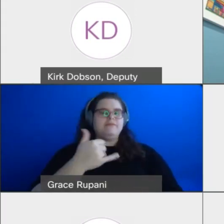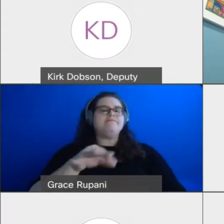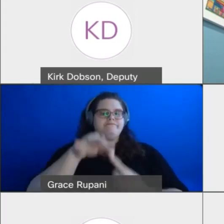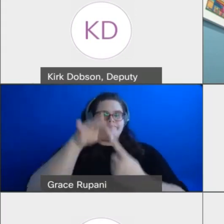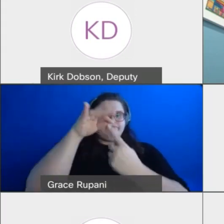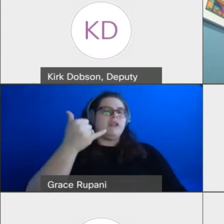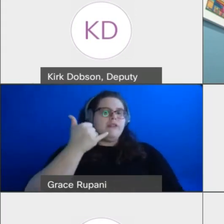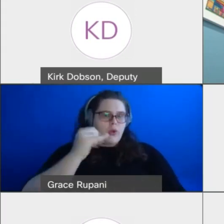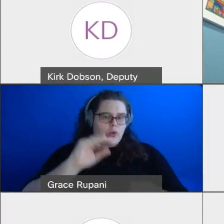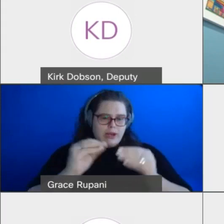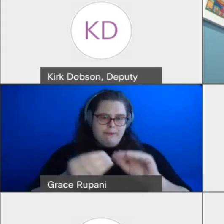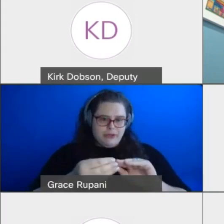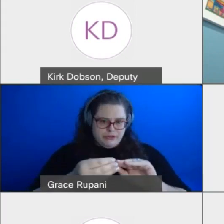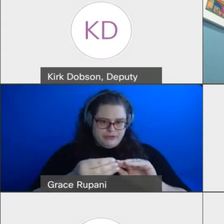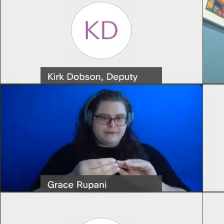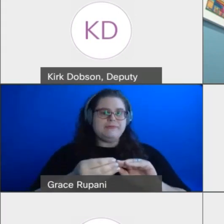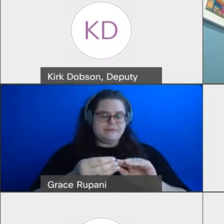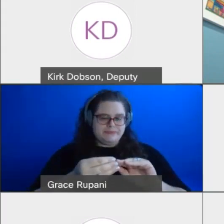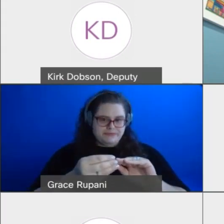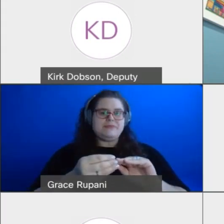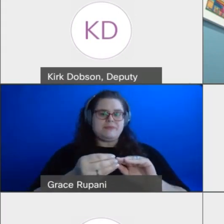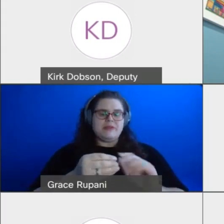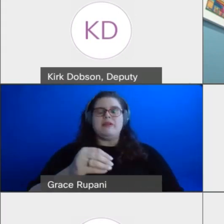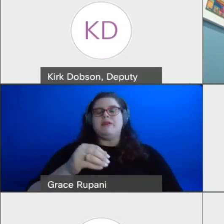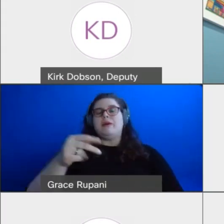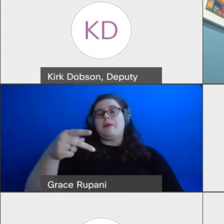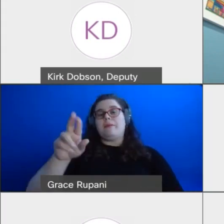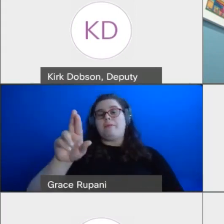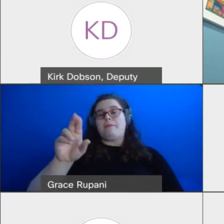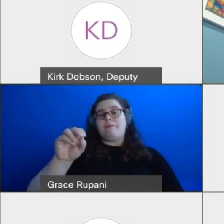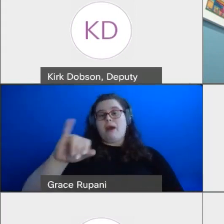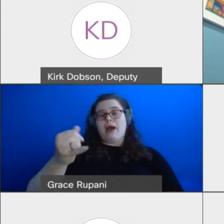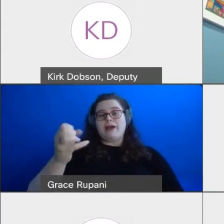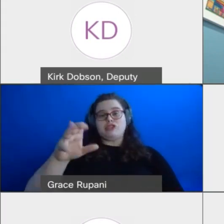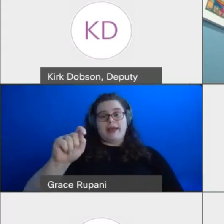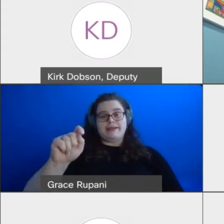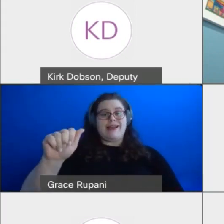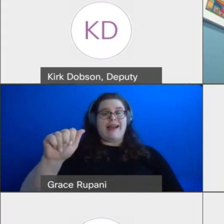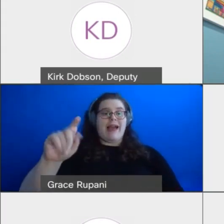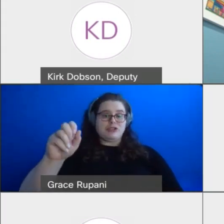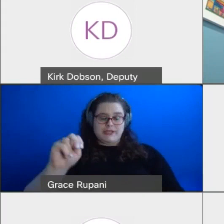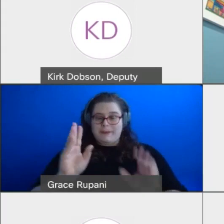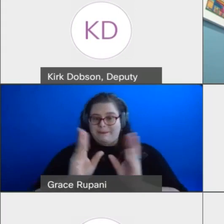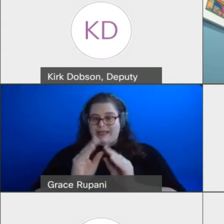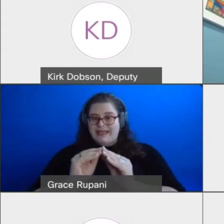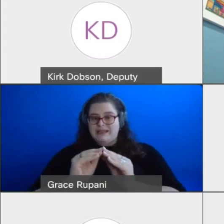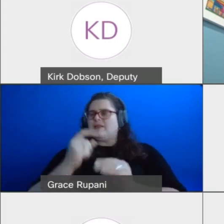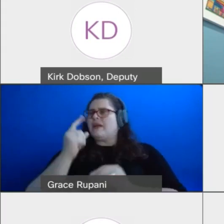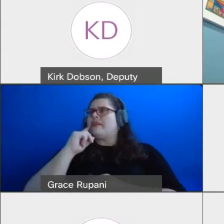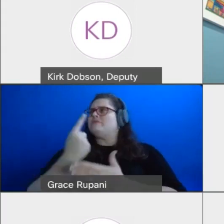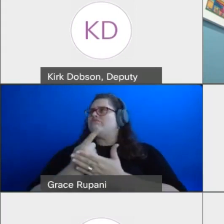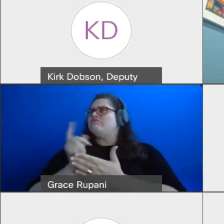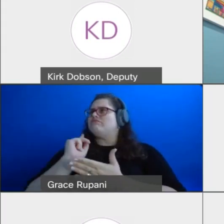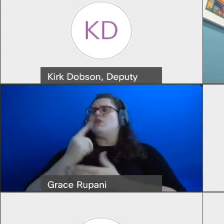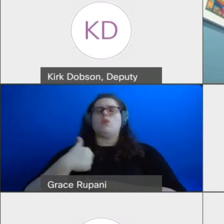At the Project Action meeting, I guess it was just a week ago, we provided all of those folks with the